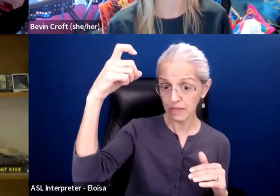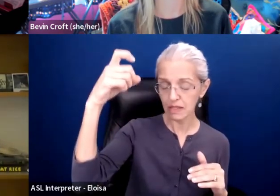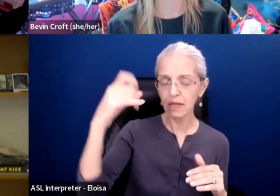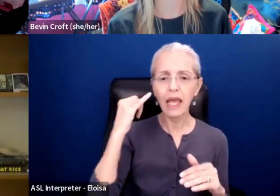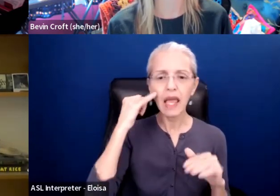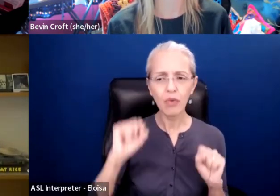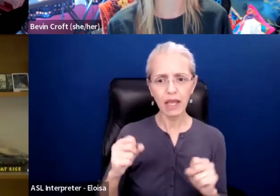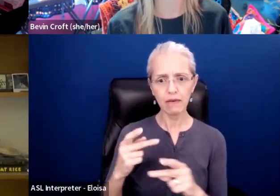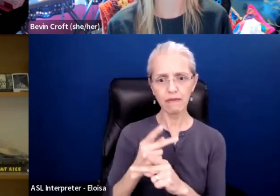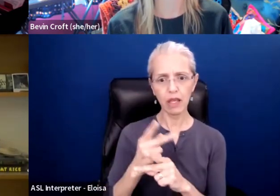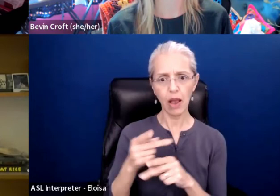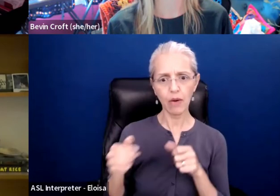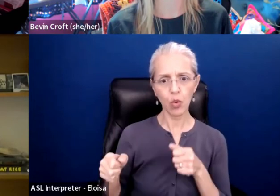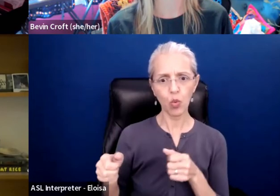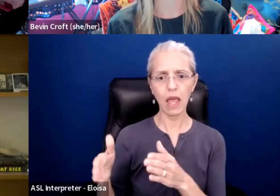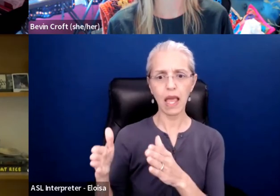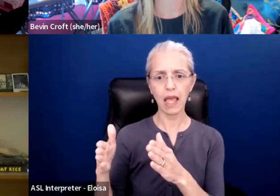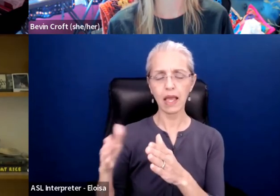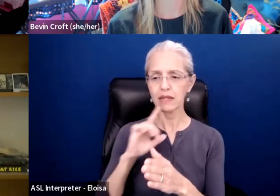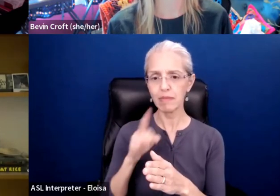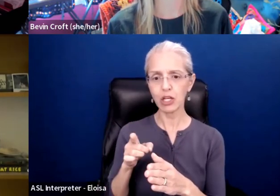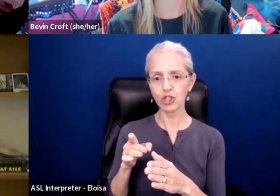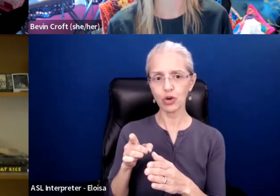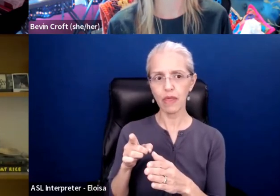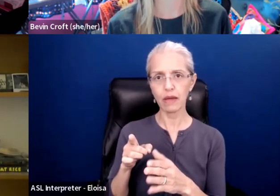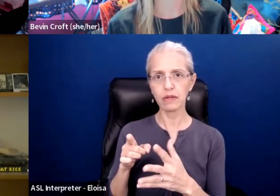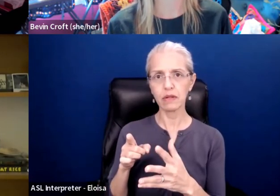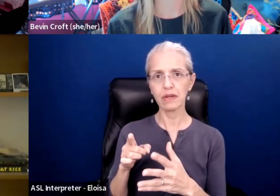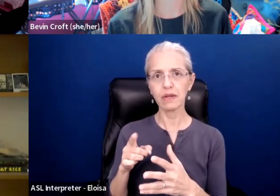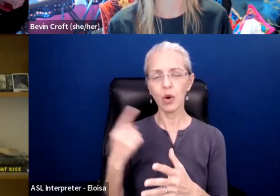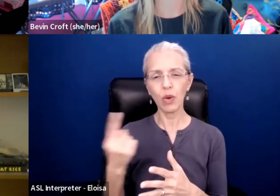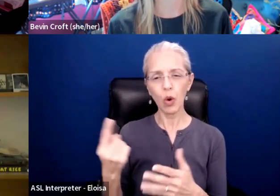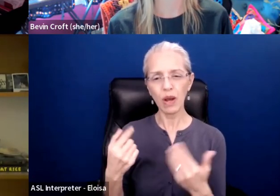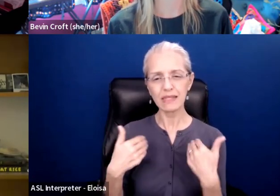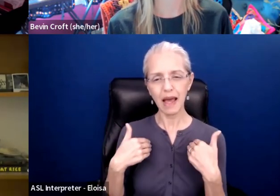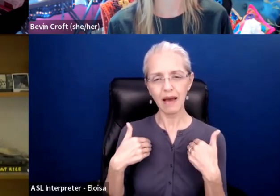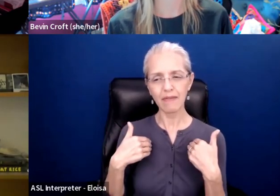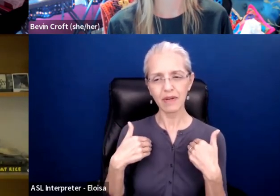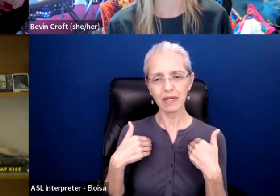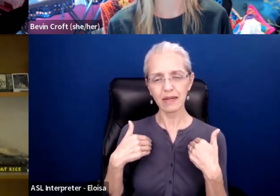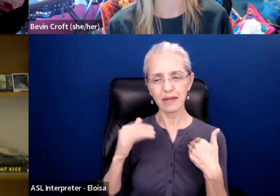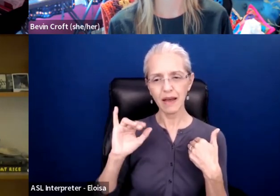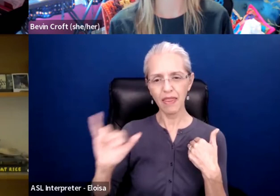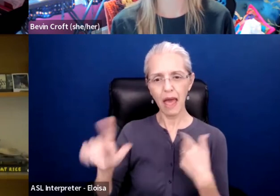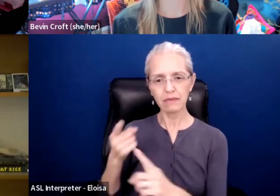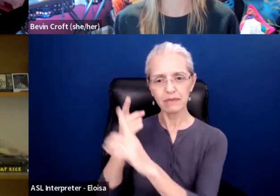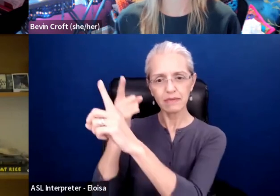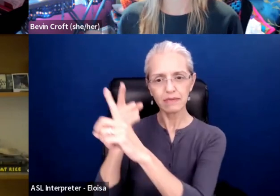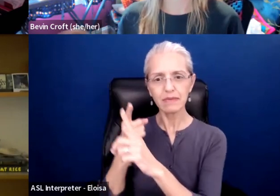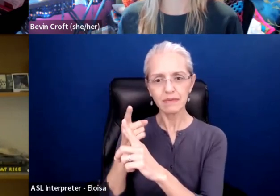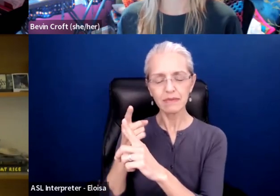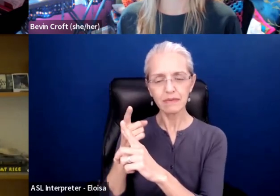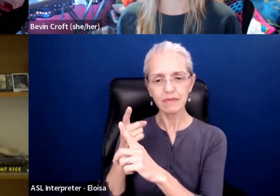out a way to make sure that we always have those in the forefront and from planning, you